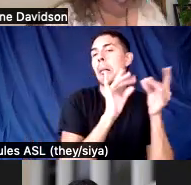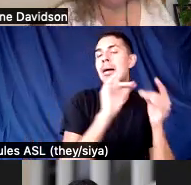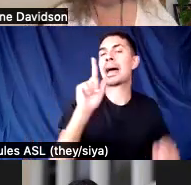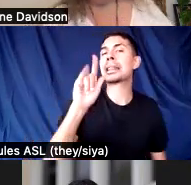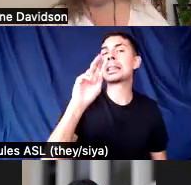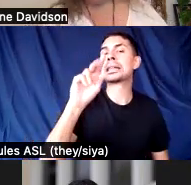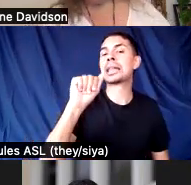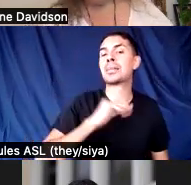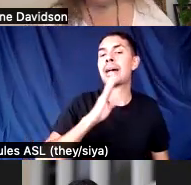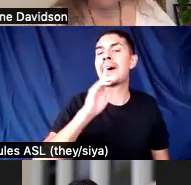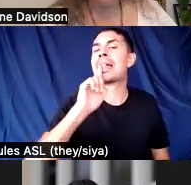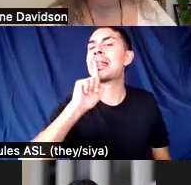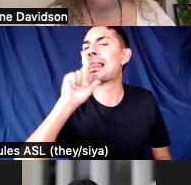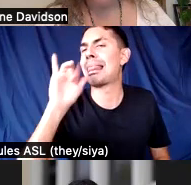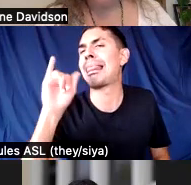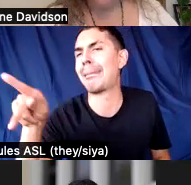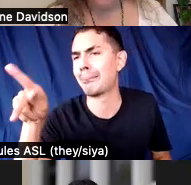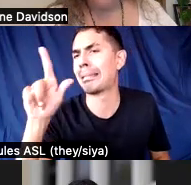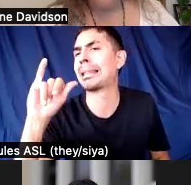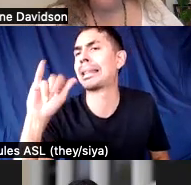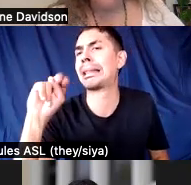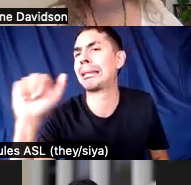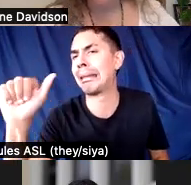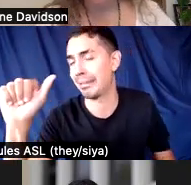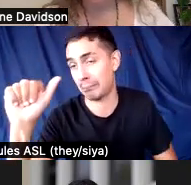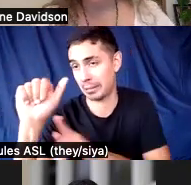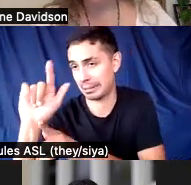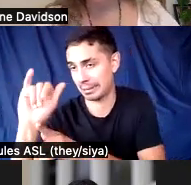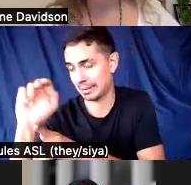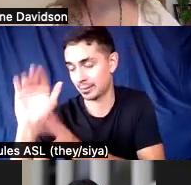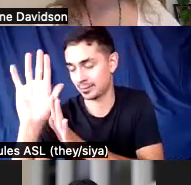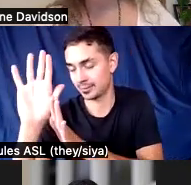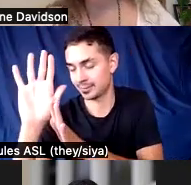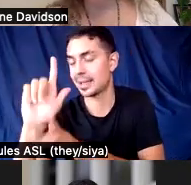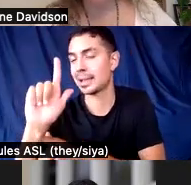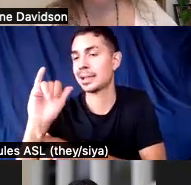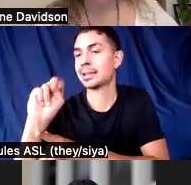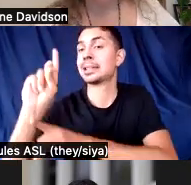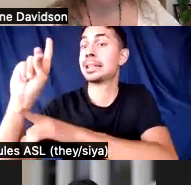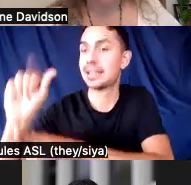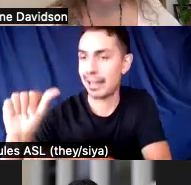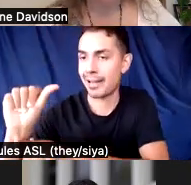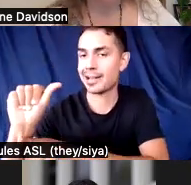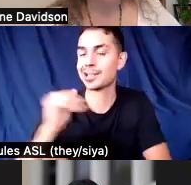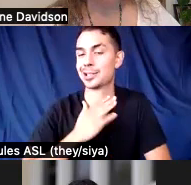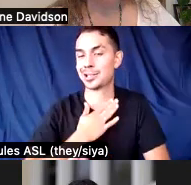what? Linda, happy to see you. She's pretty lit. She's pretty lit.